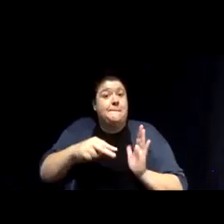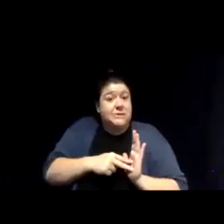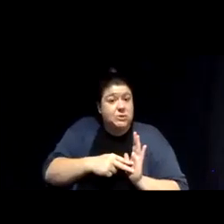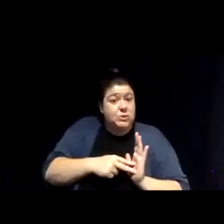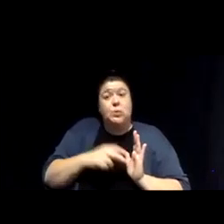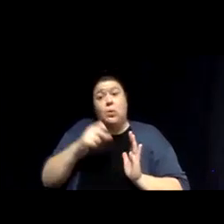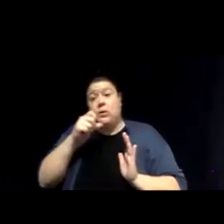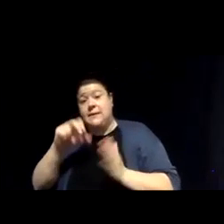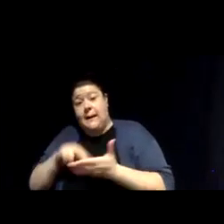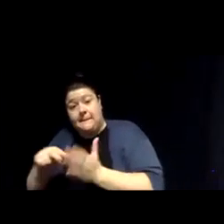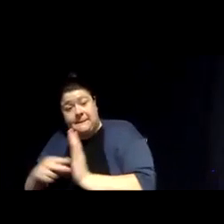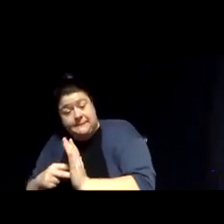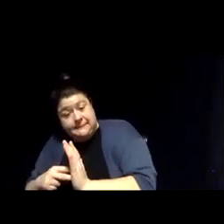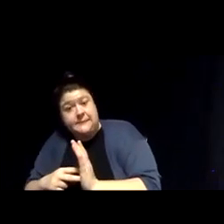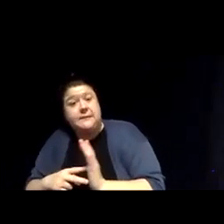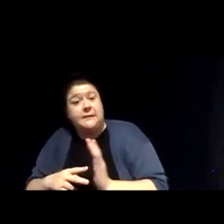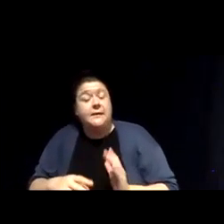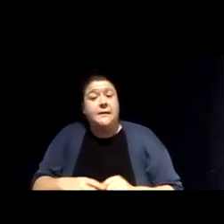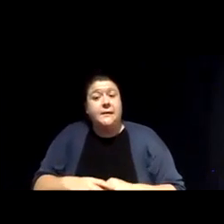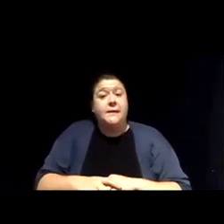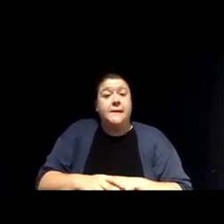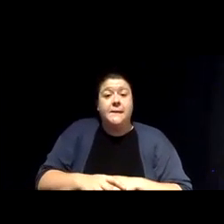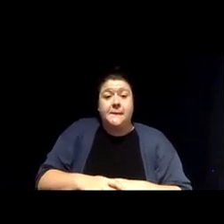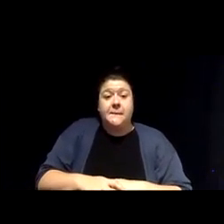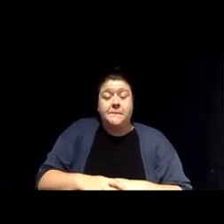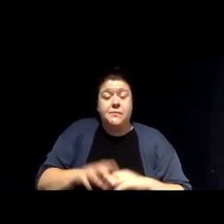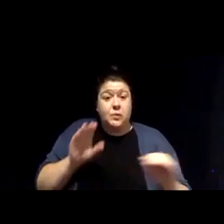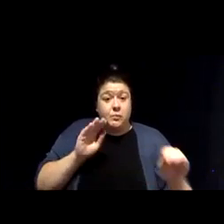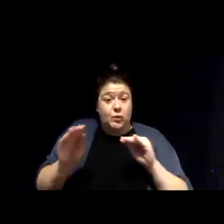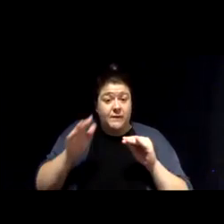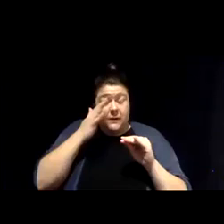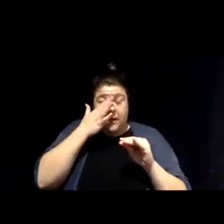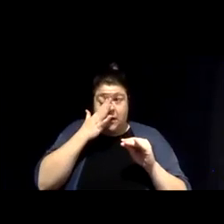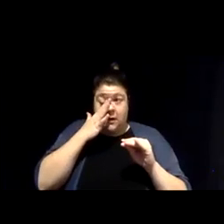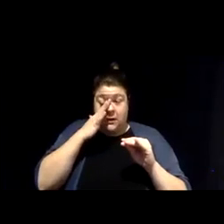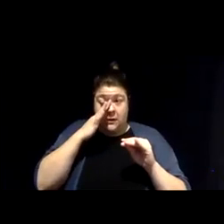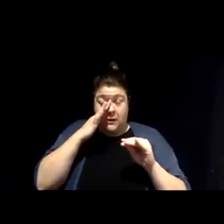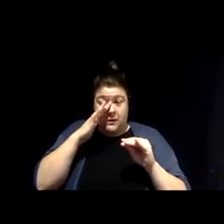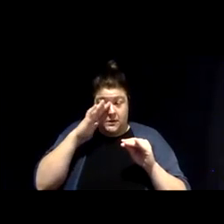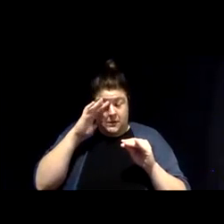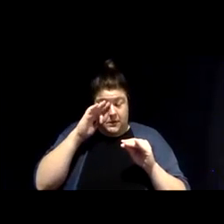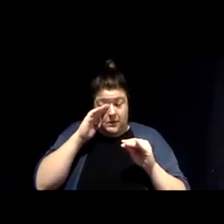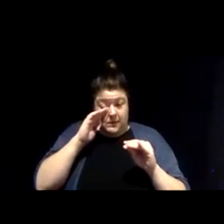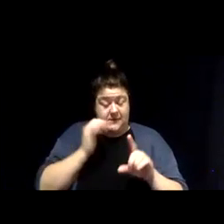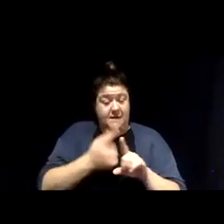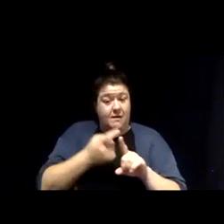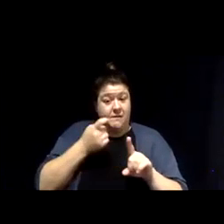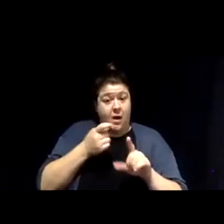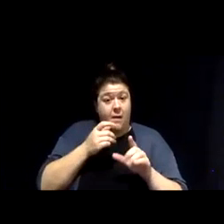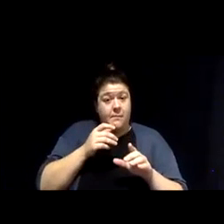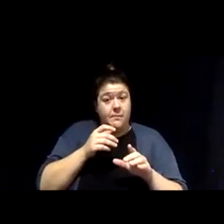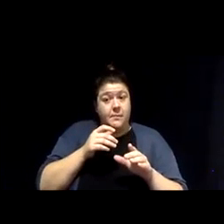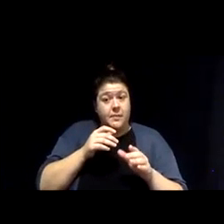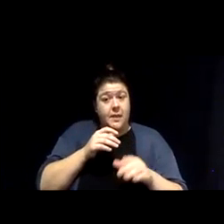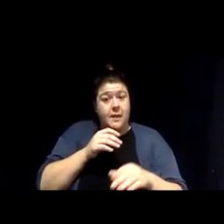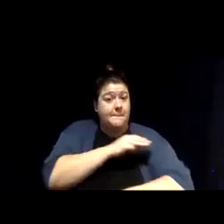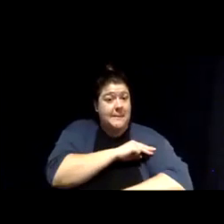all comes from your muscles. However, there is